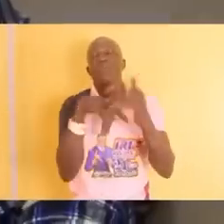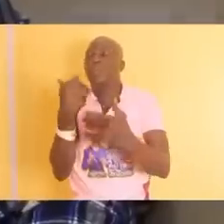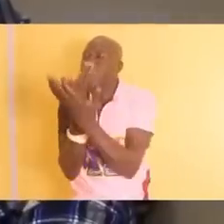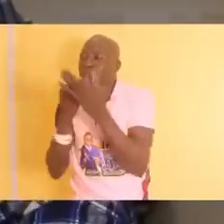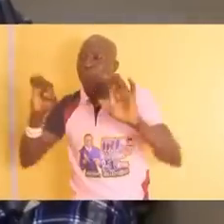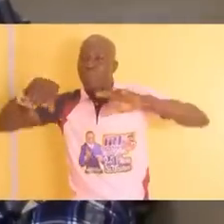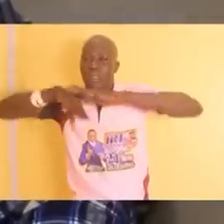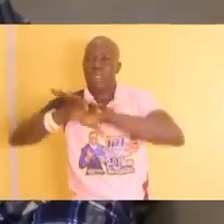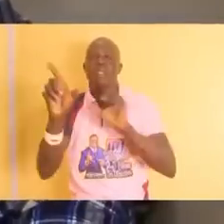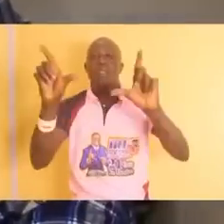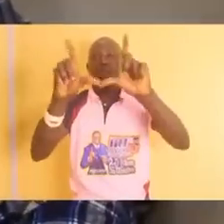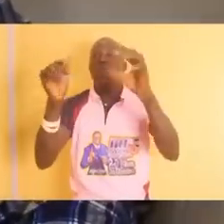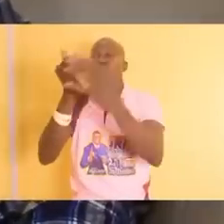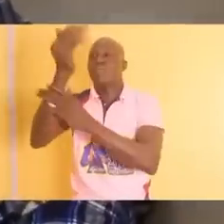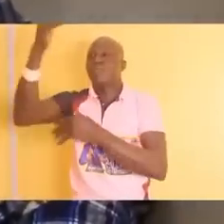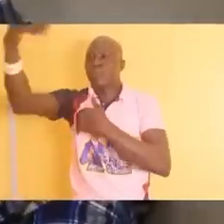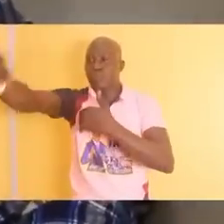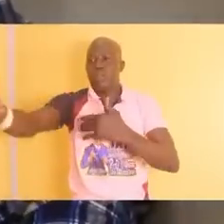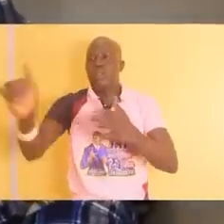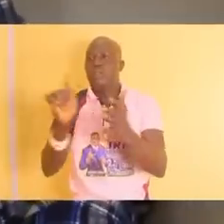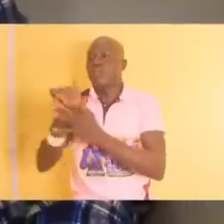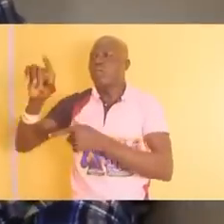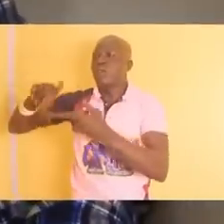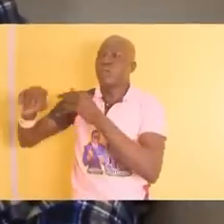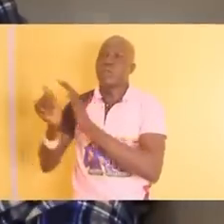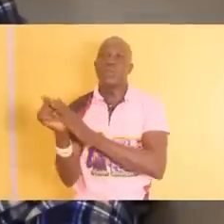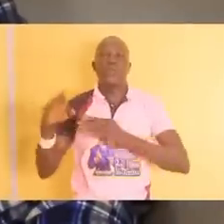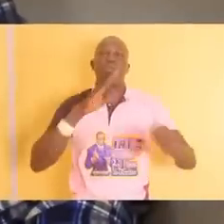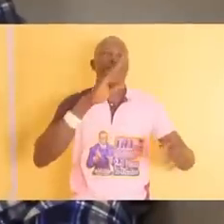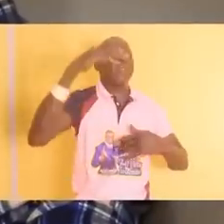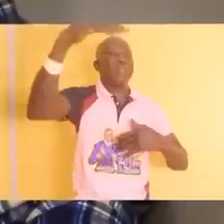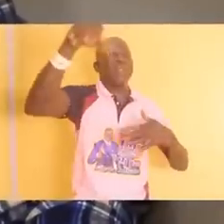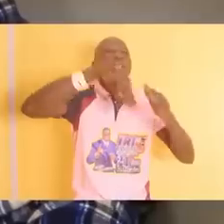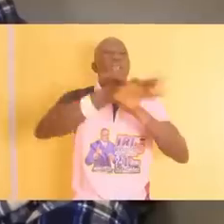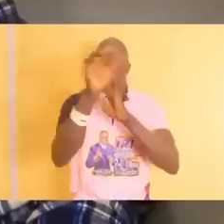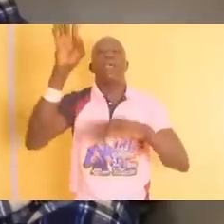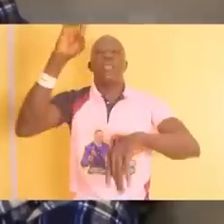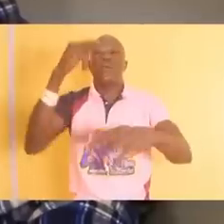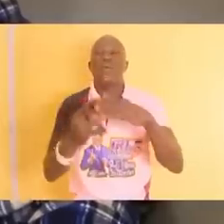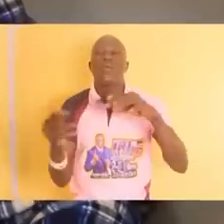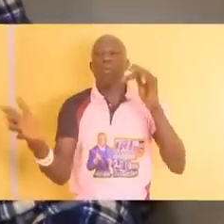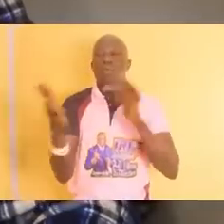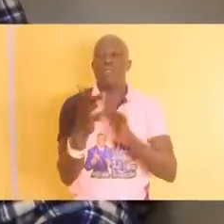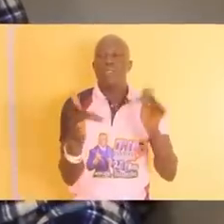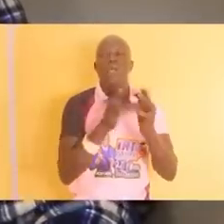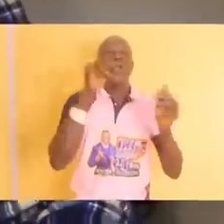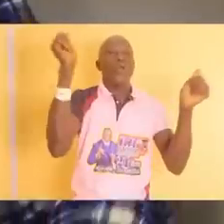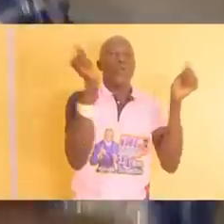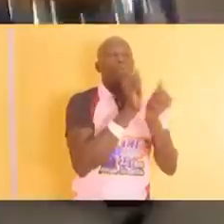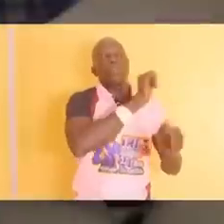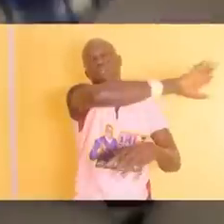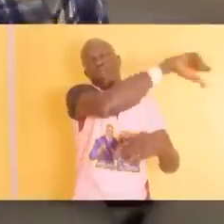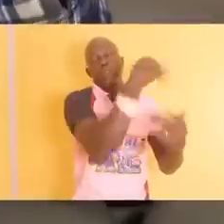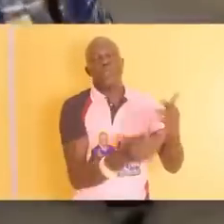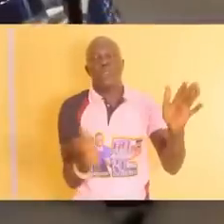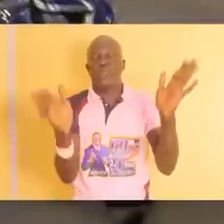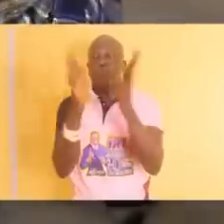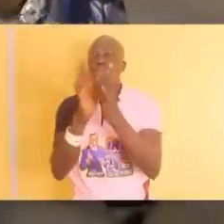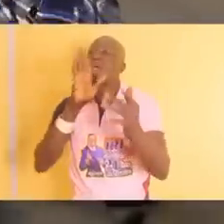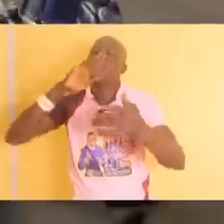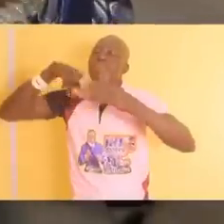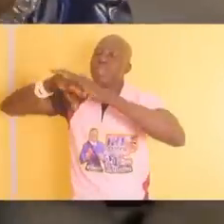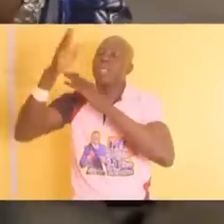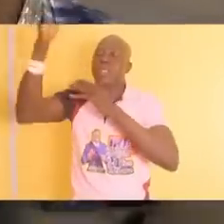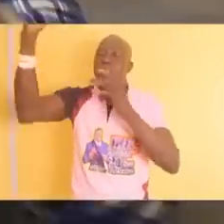free from it, level, come on, what you have. There is a level before you. Yeah, they are supposed to get you in the name of Jesus. Well, you are with this